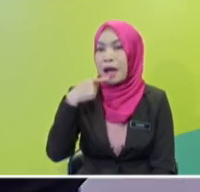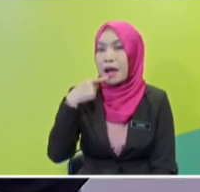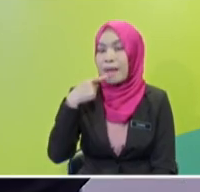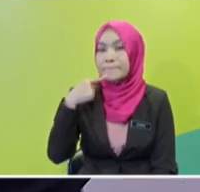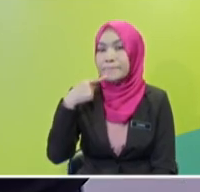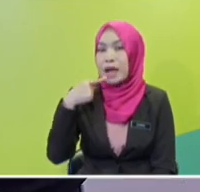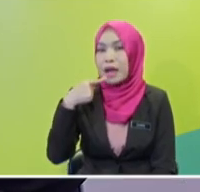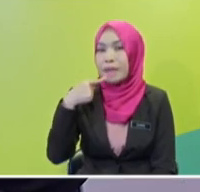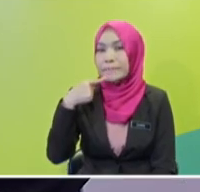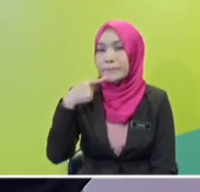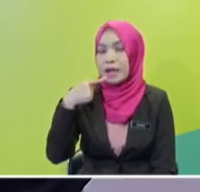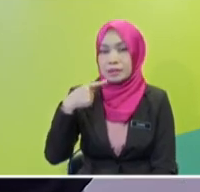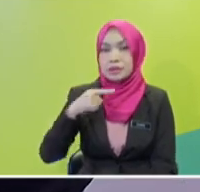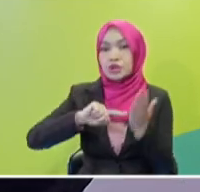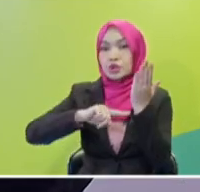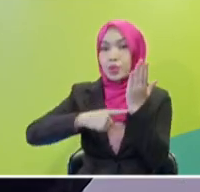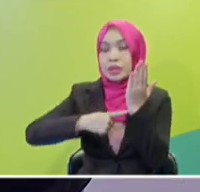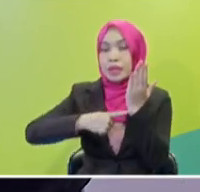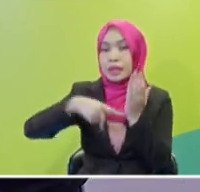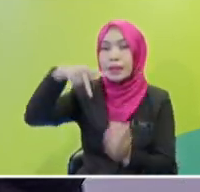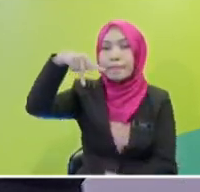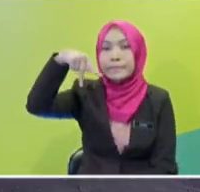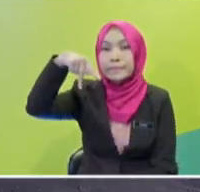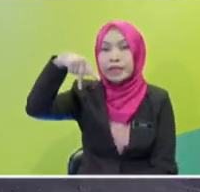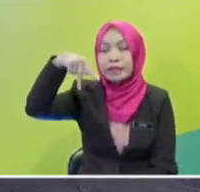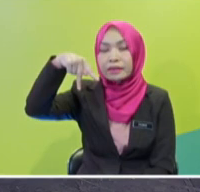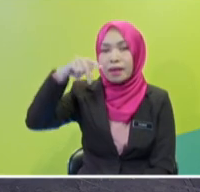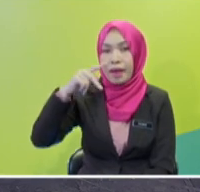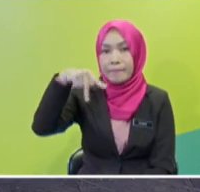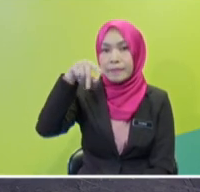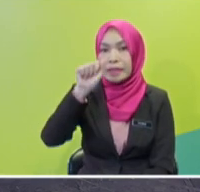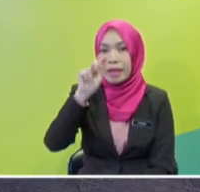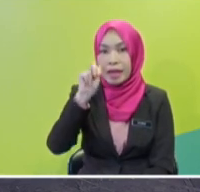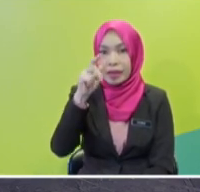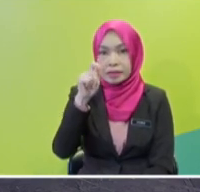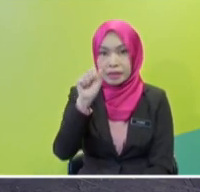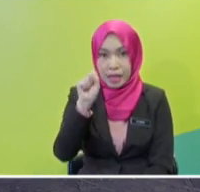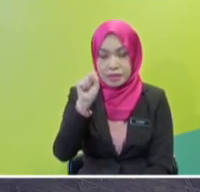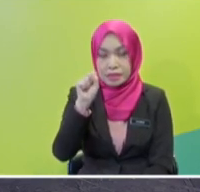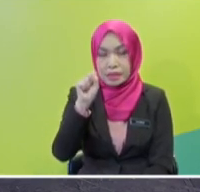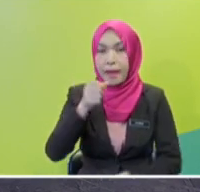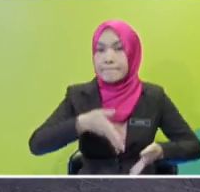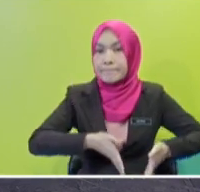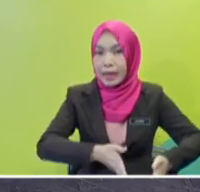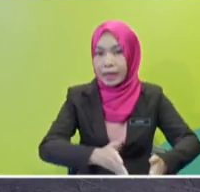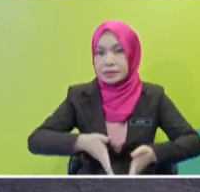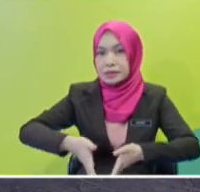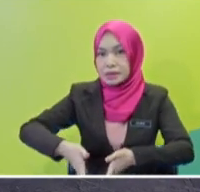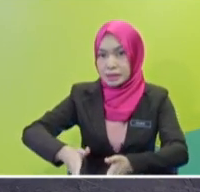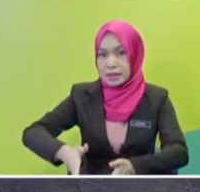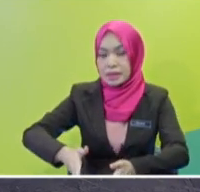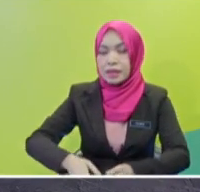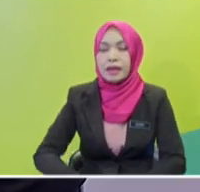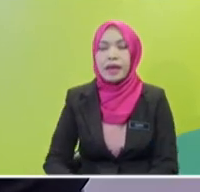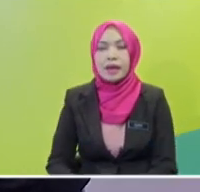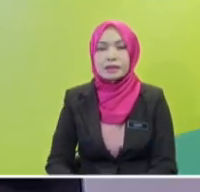So, pants starts with the letter P. P. Okay. Next, I have a